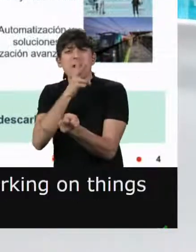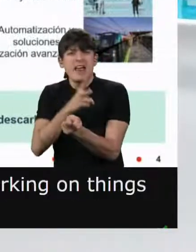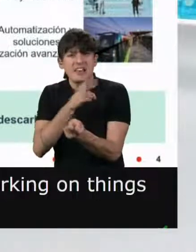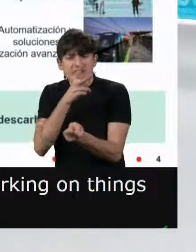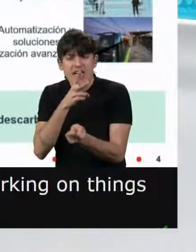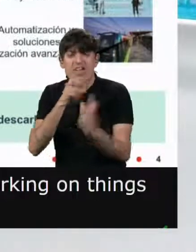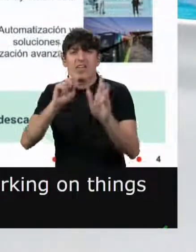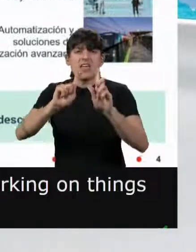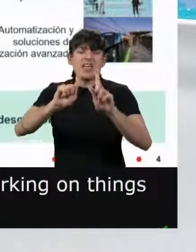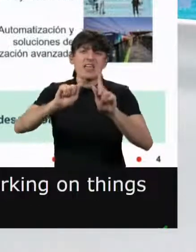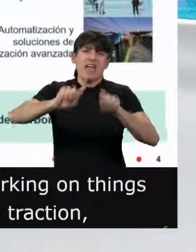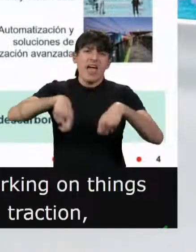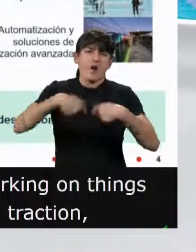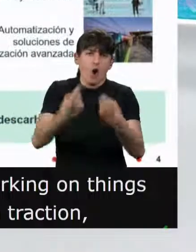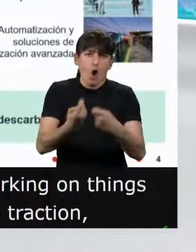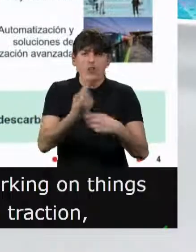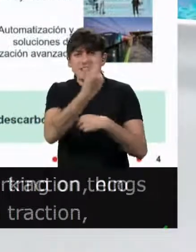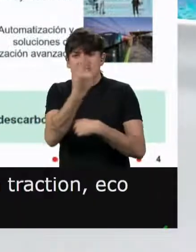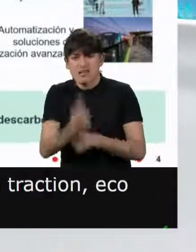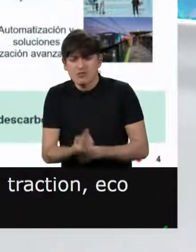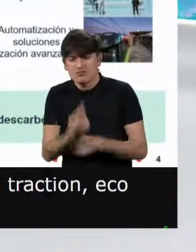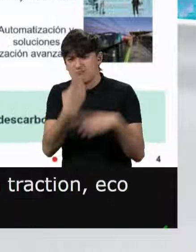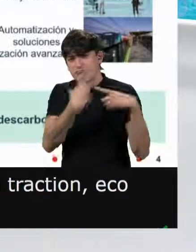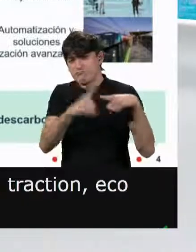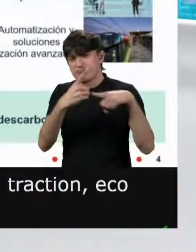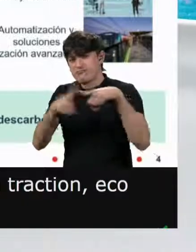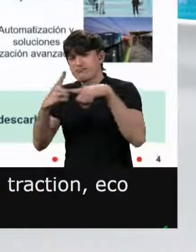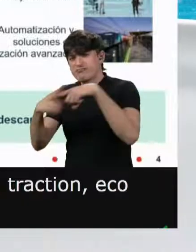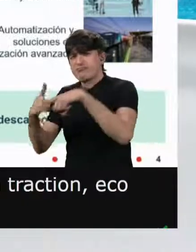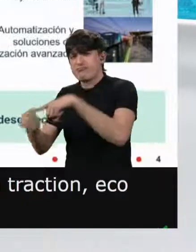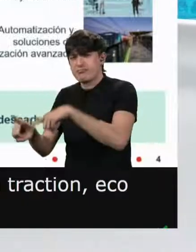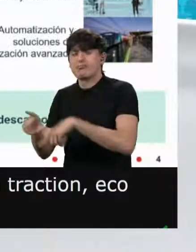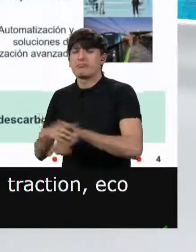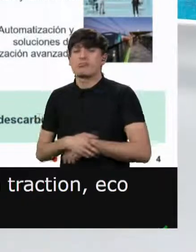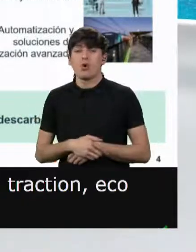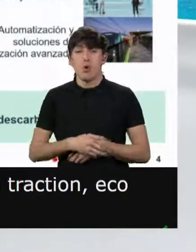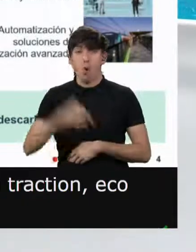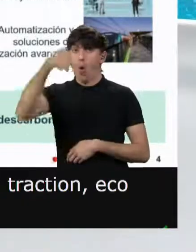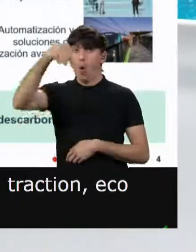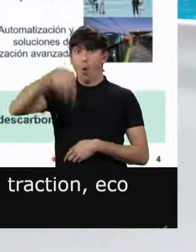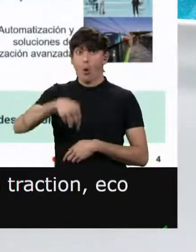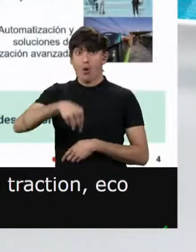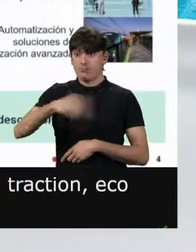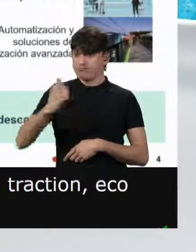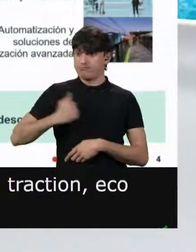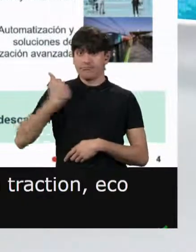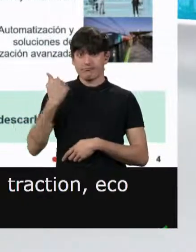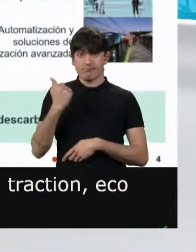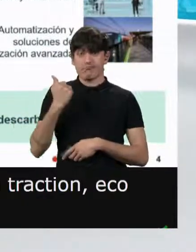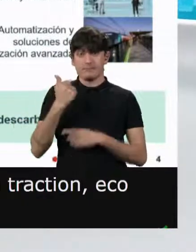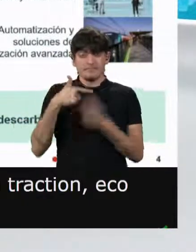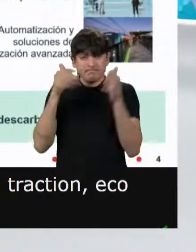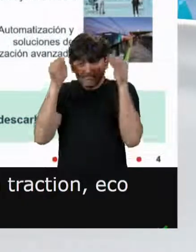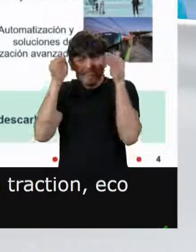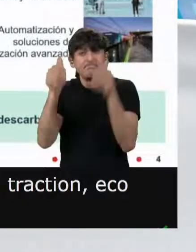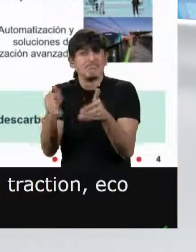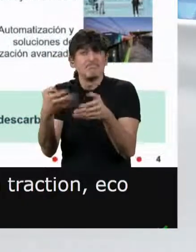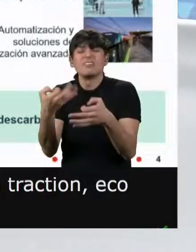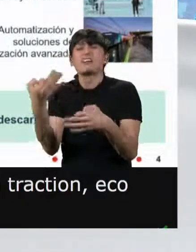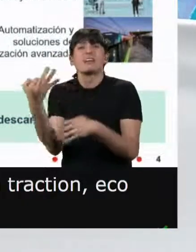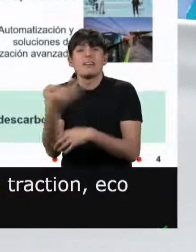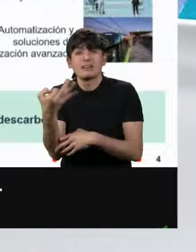design, all of these things that we're focusing on. In this case, in today's